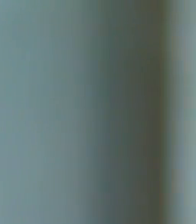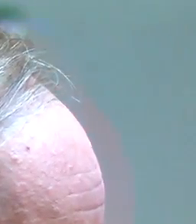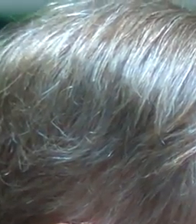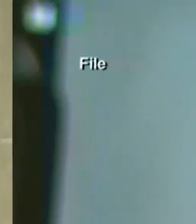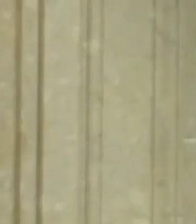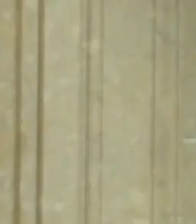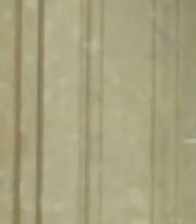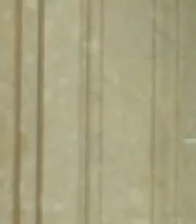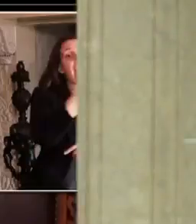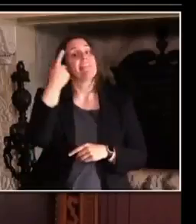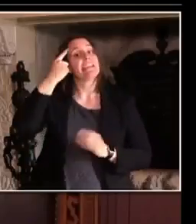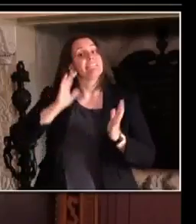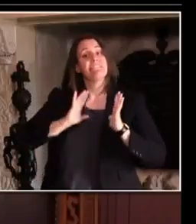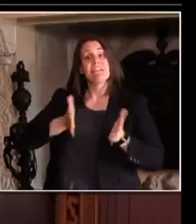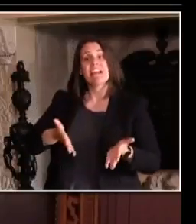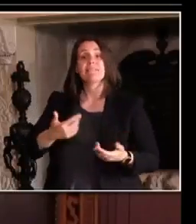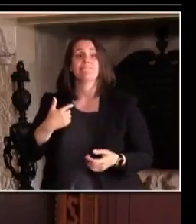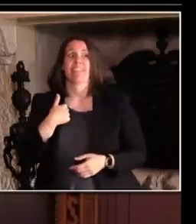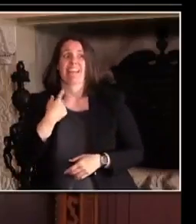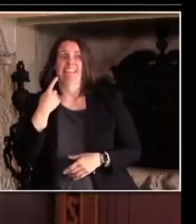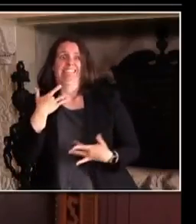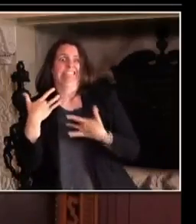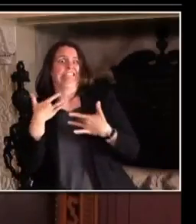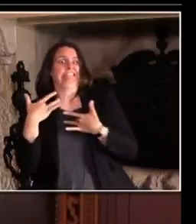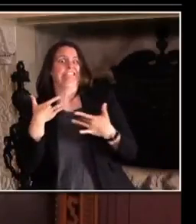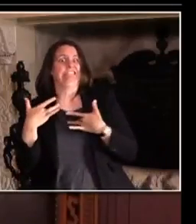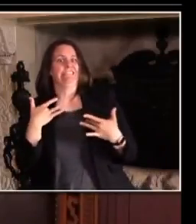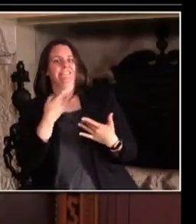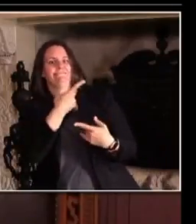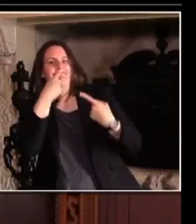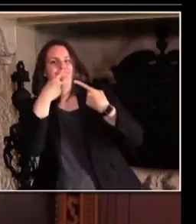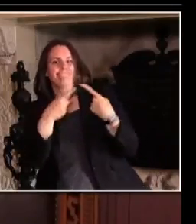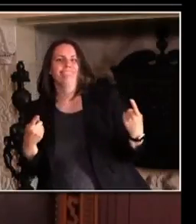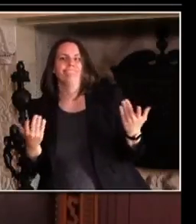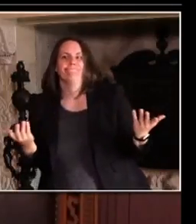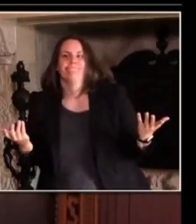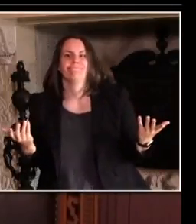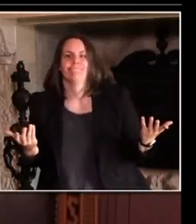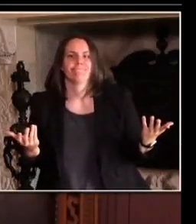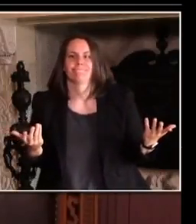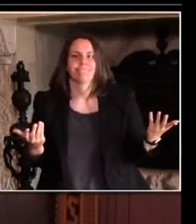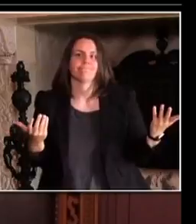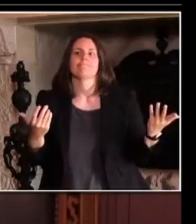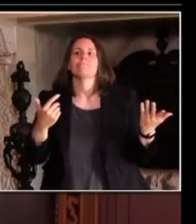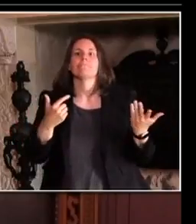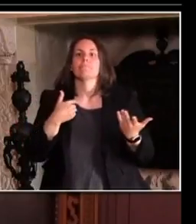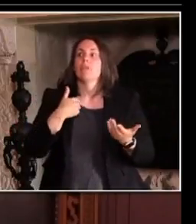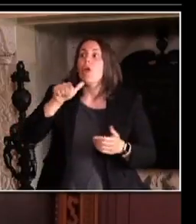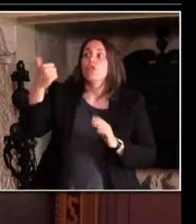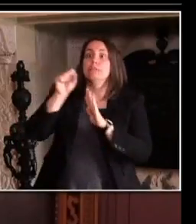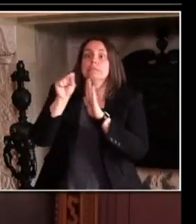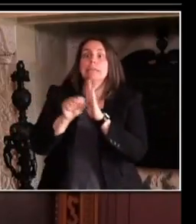needed. I can't imagine another state that is in this predicament where